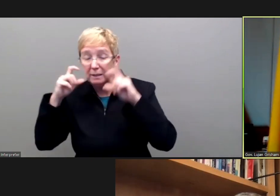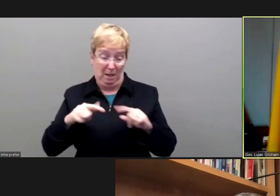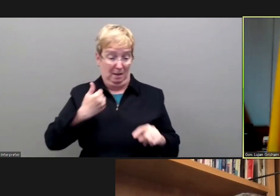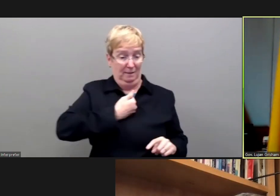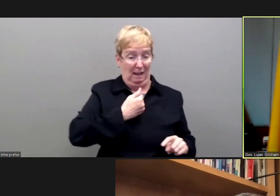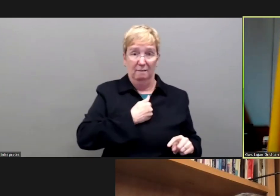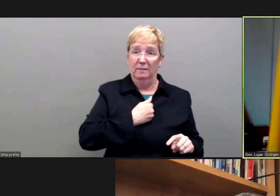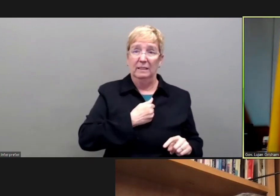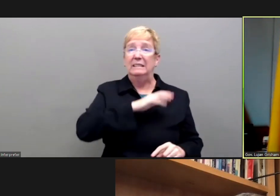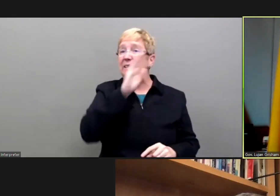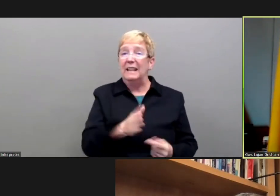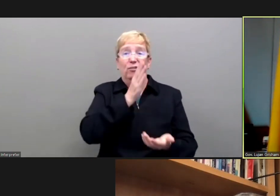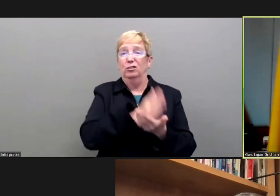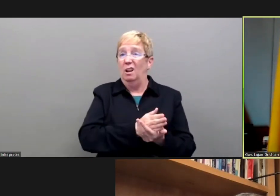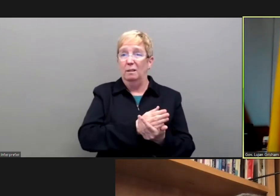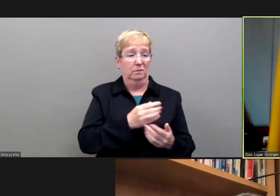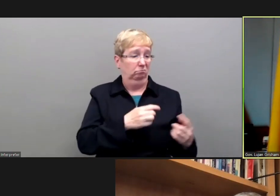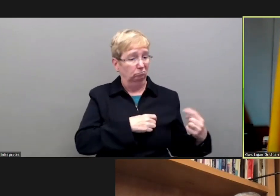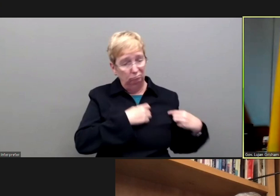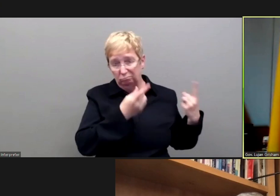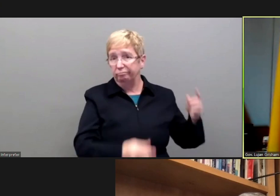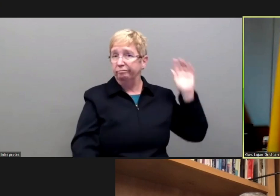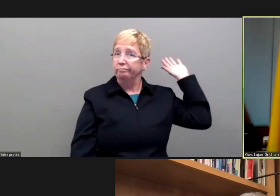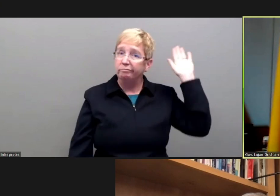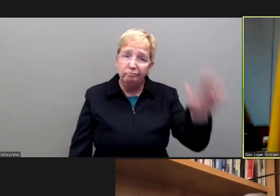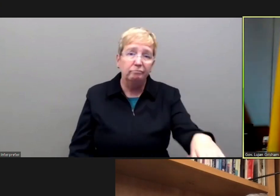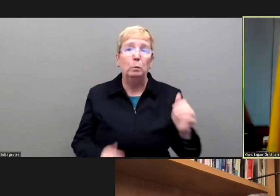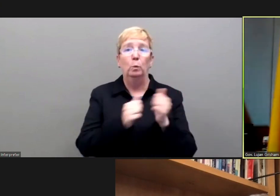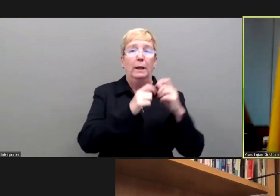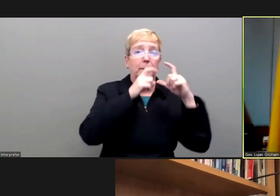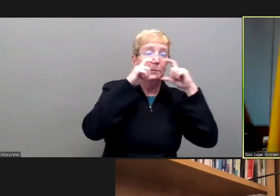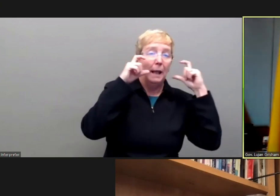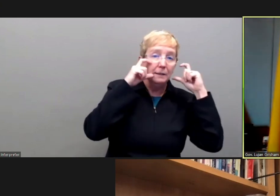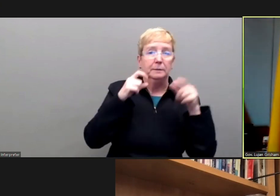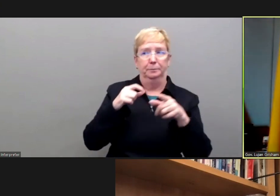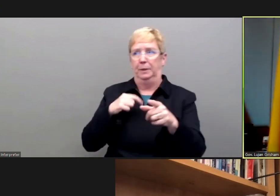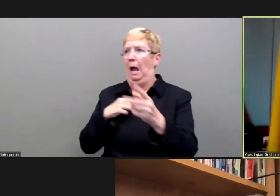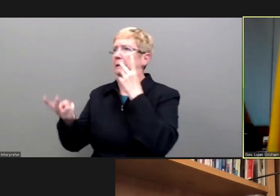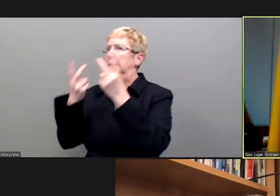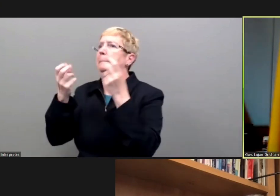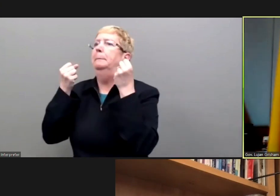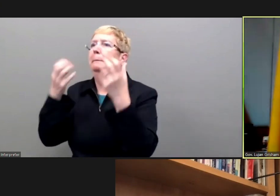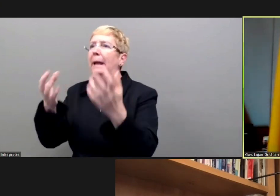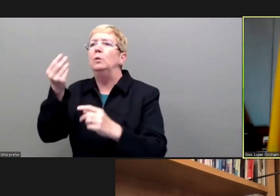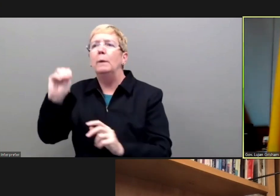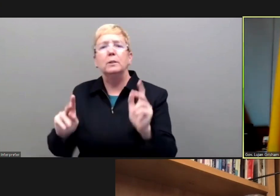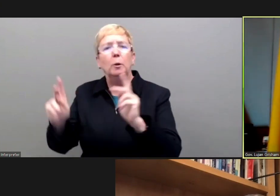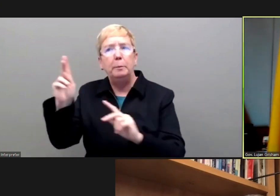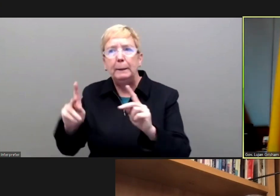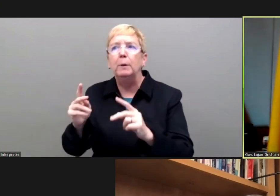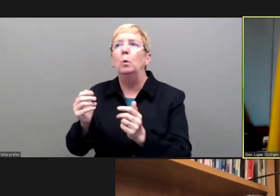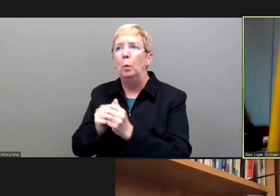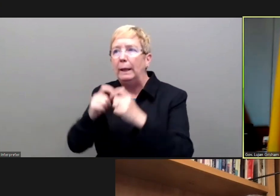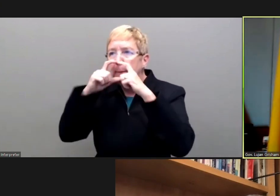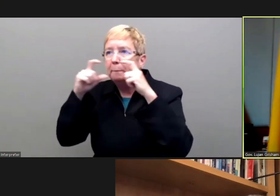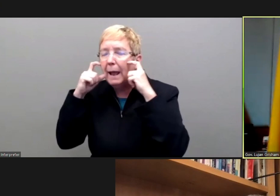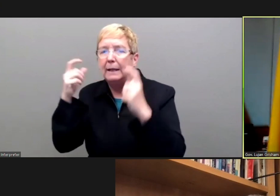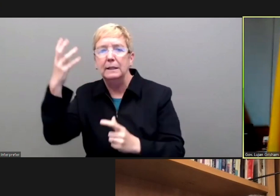New Mexicans never stopped. I saw many New Mexicans wearing them outdoors. I might choose to do that just